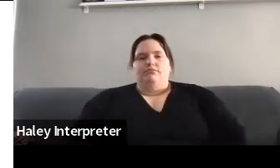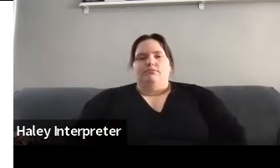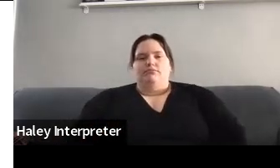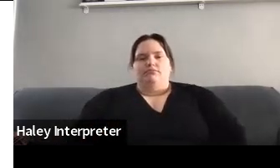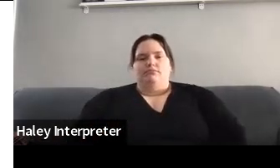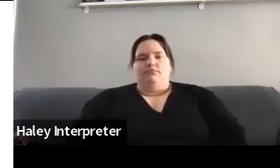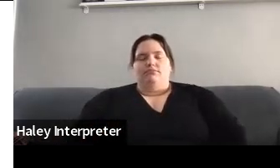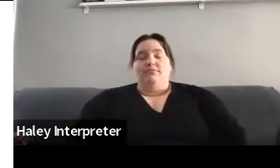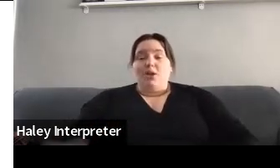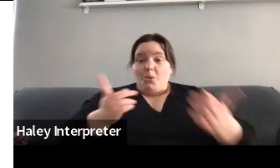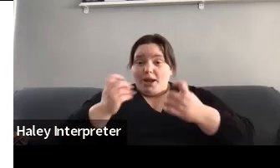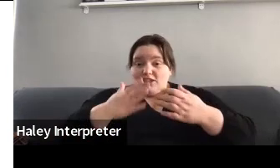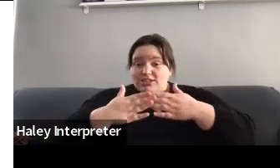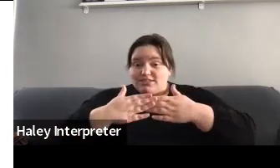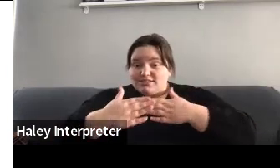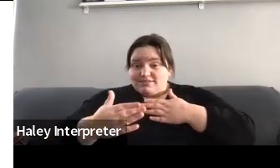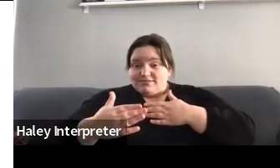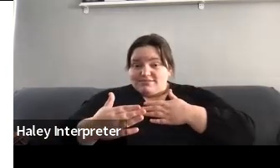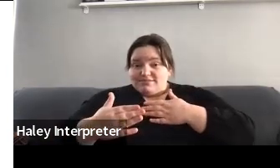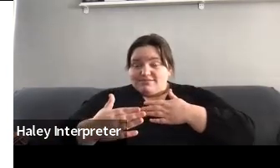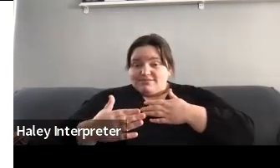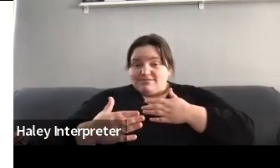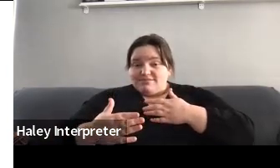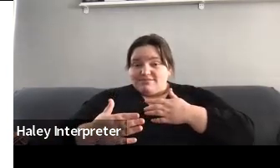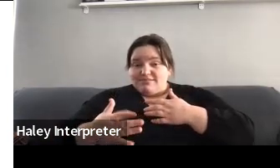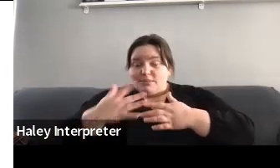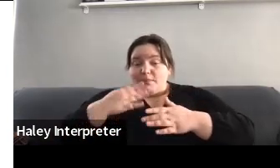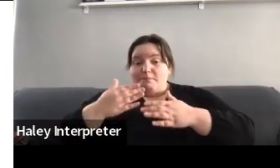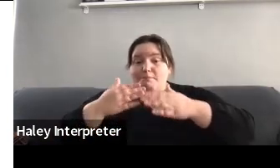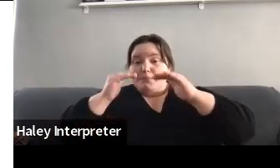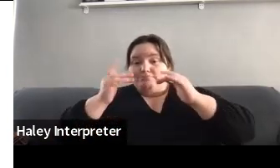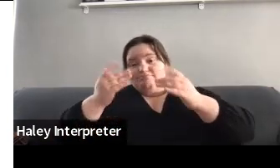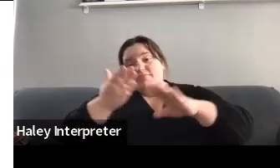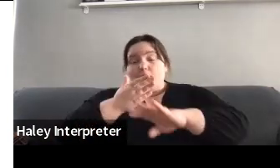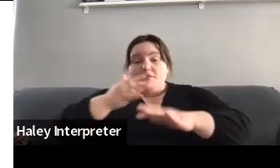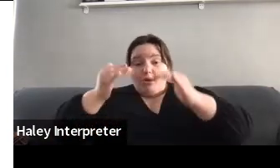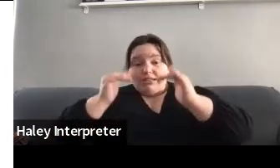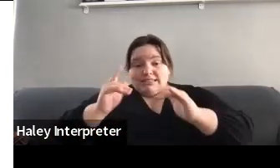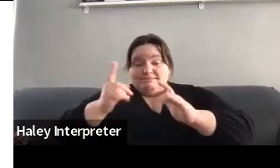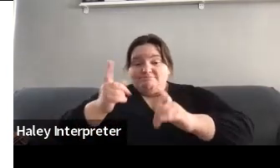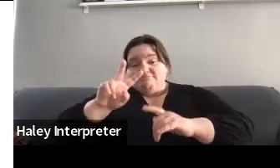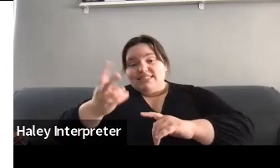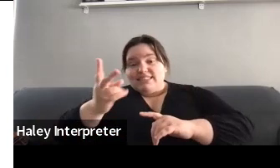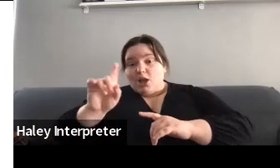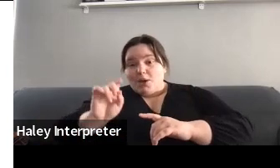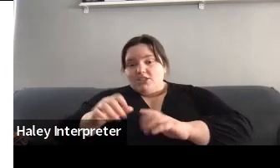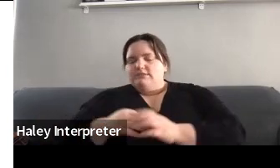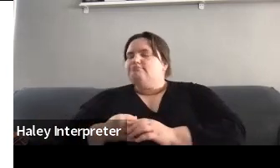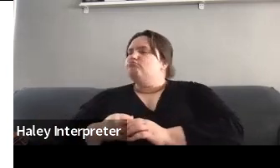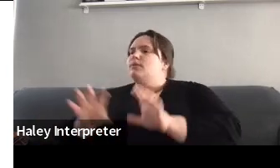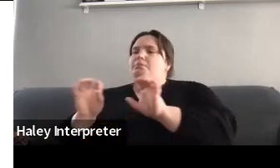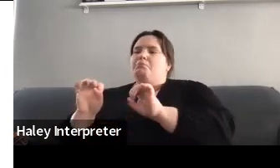Okay, is there any questions so far before we go to our second, or any comments, H&A? None in the